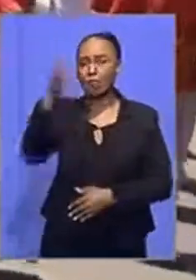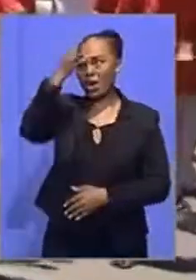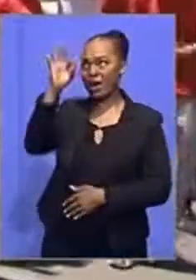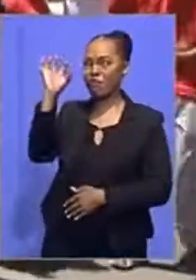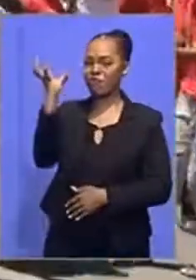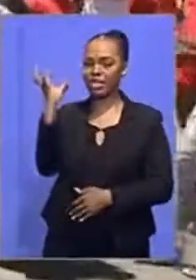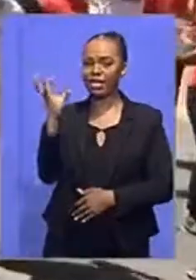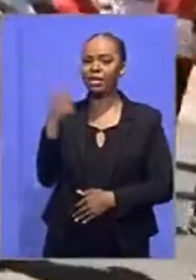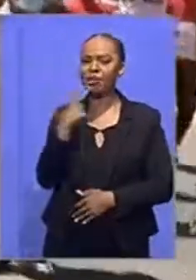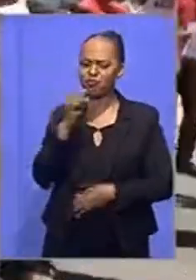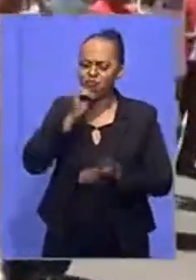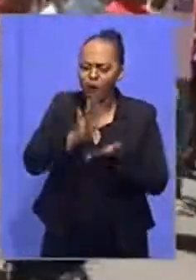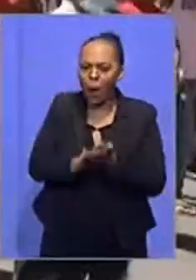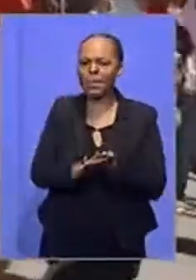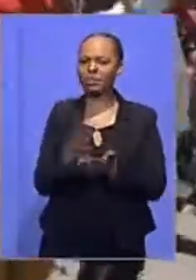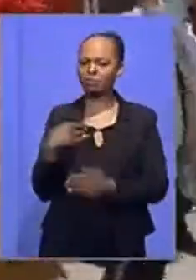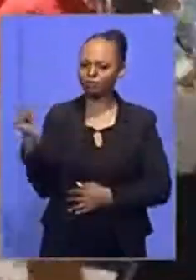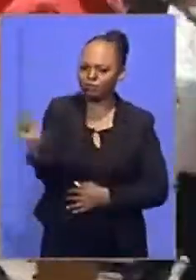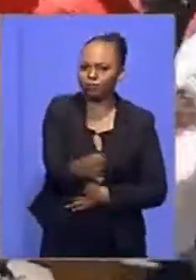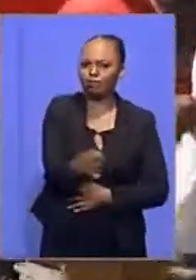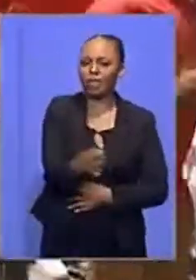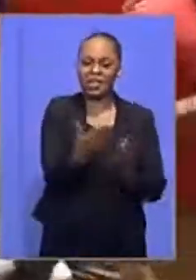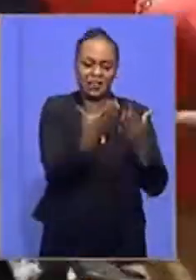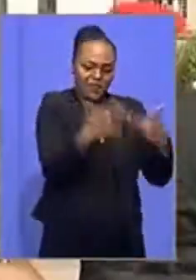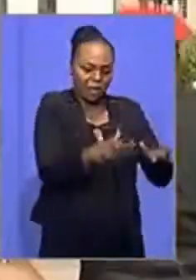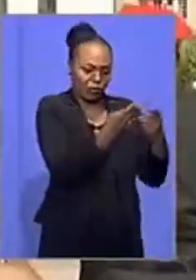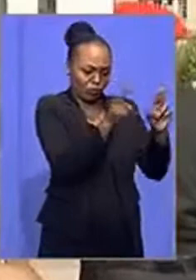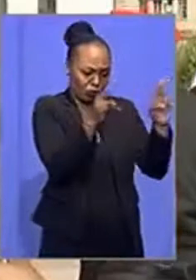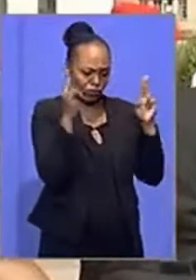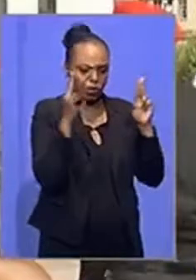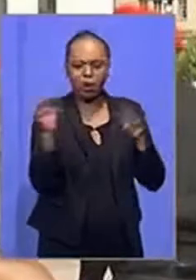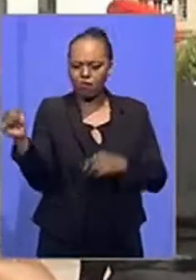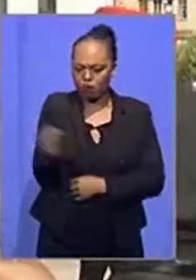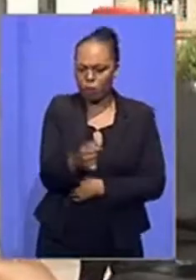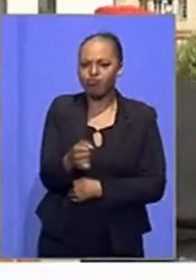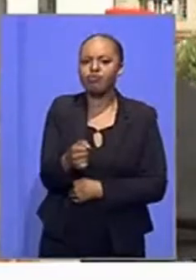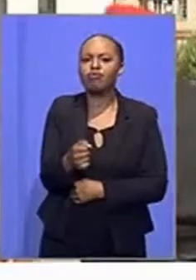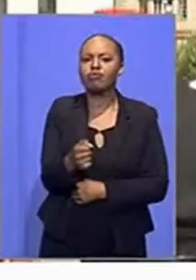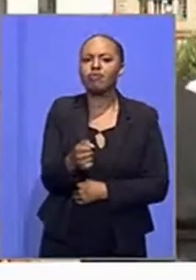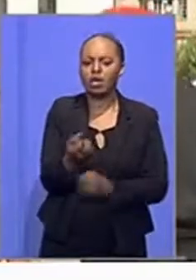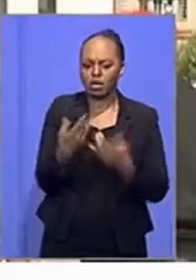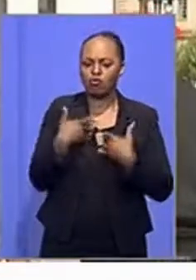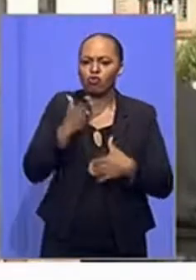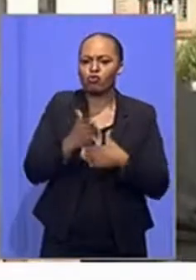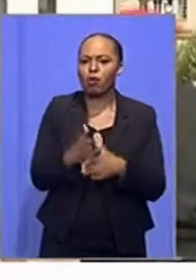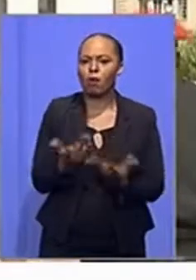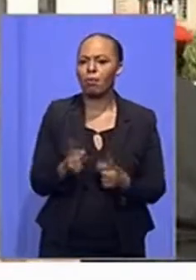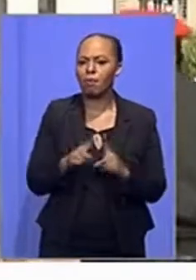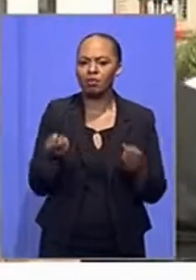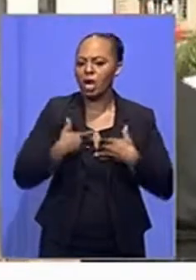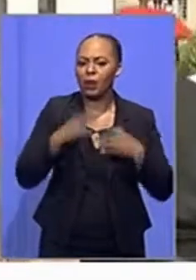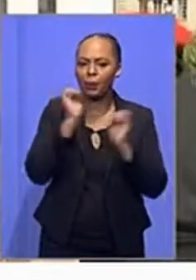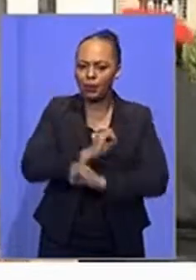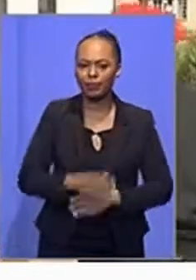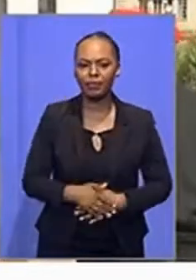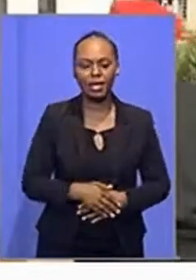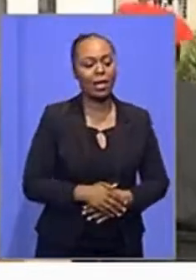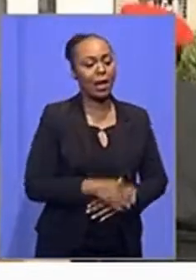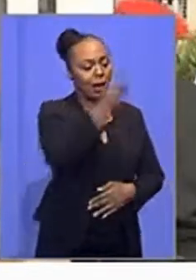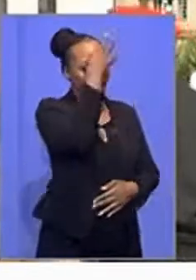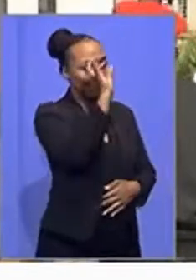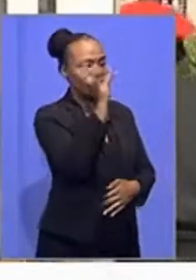Horena tshabo le pherekano hara baithuti ka ha dipalopalo tsa tlhokeho ya mesebetsi di ntse di eketseha. Baithuti ba